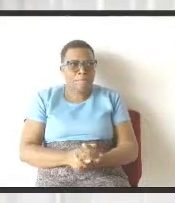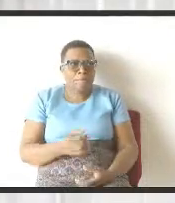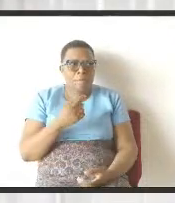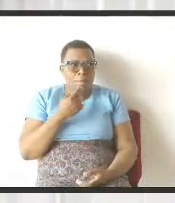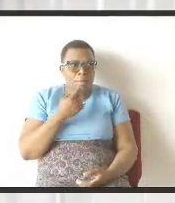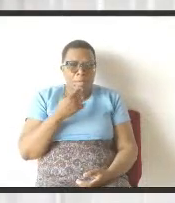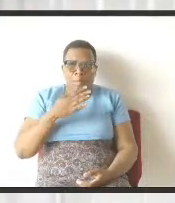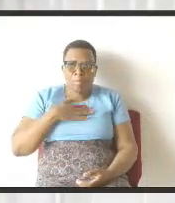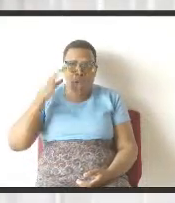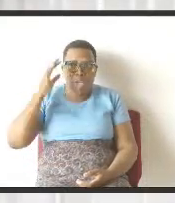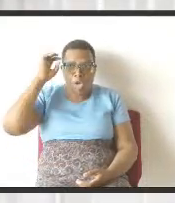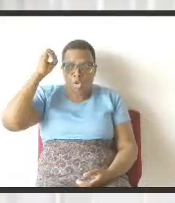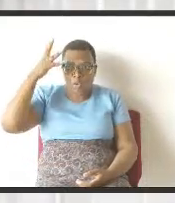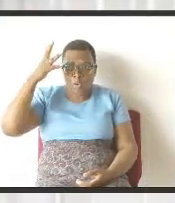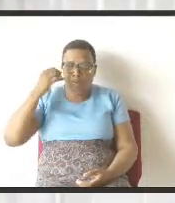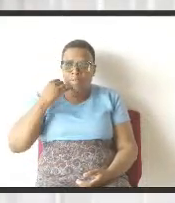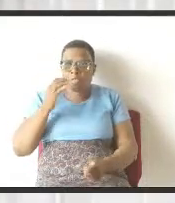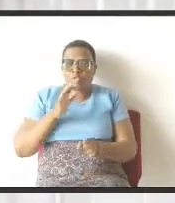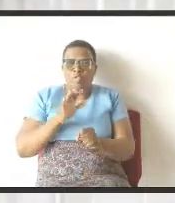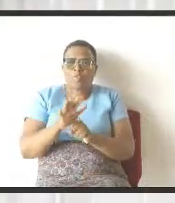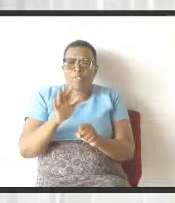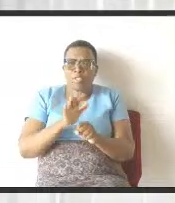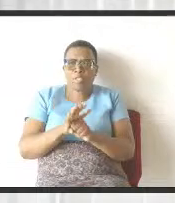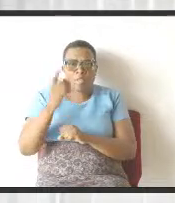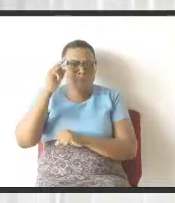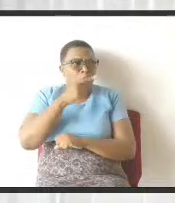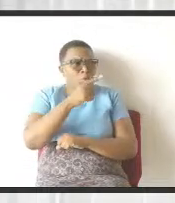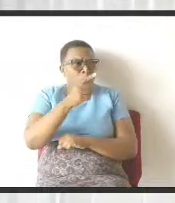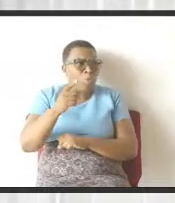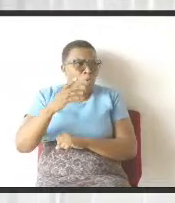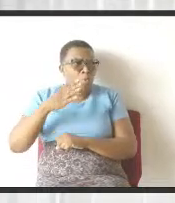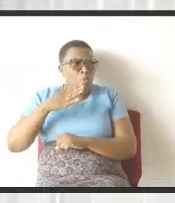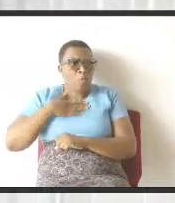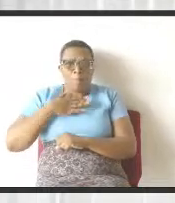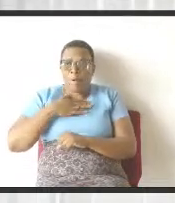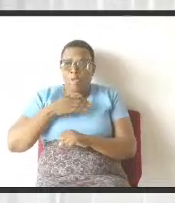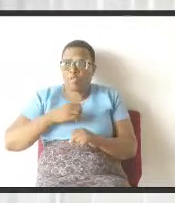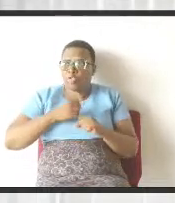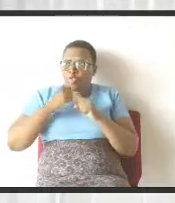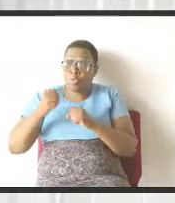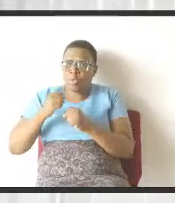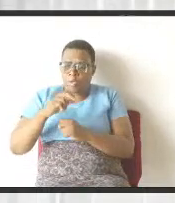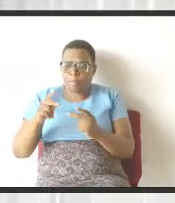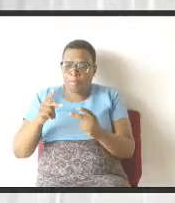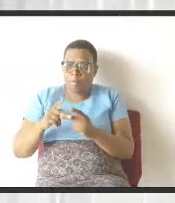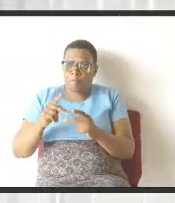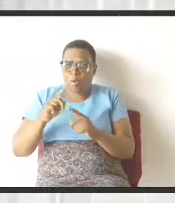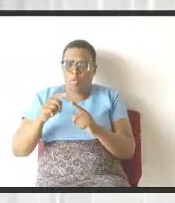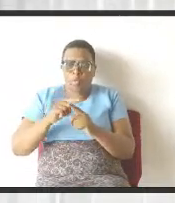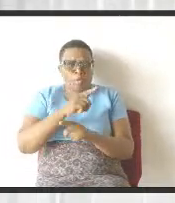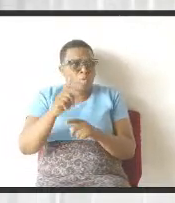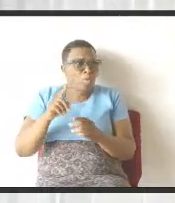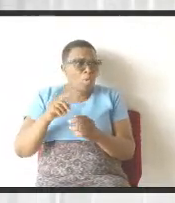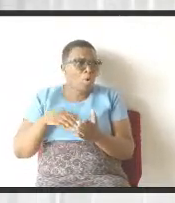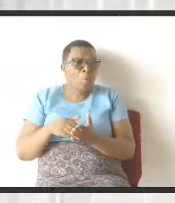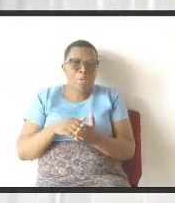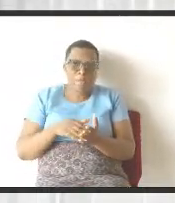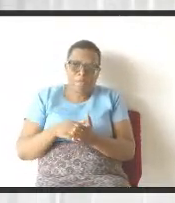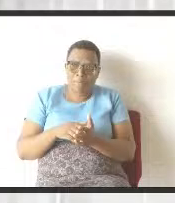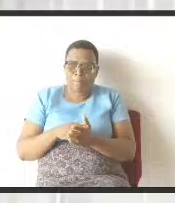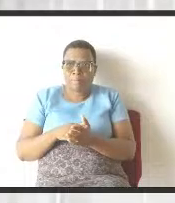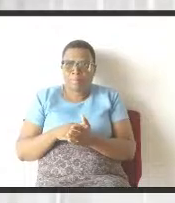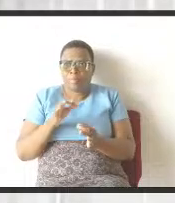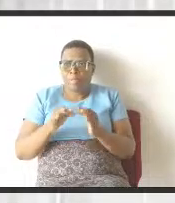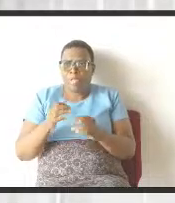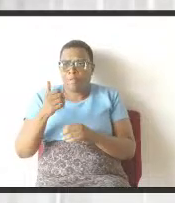what? Sufficient for thee. My strength is made perfect in weakness. If any of